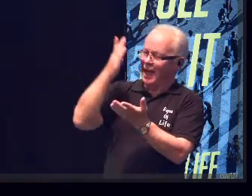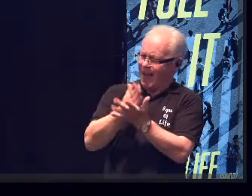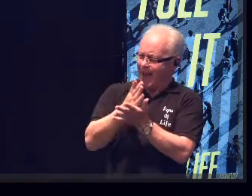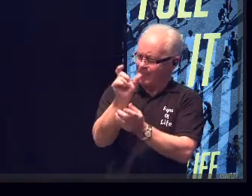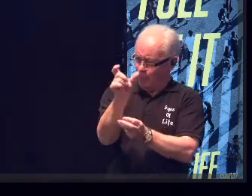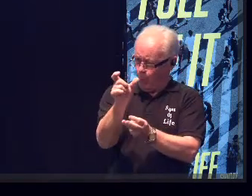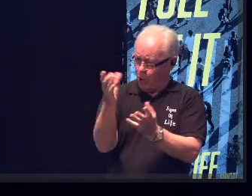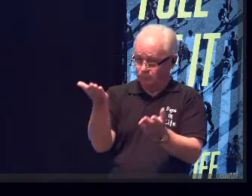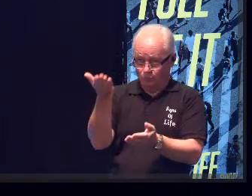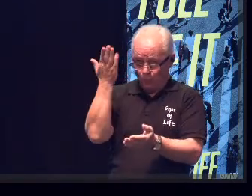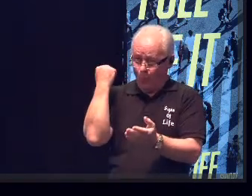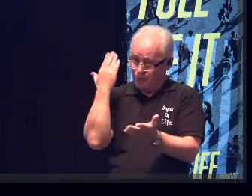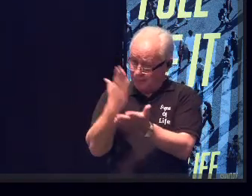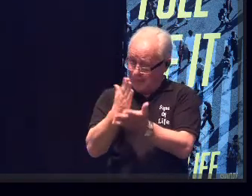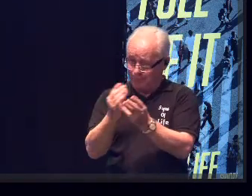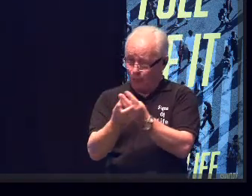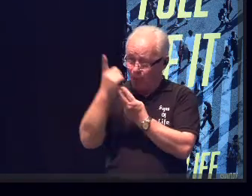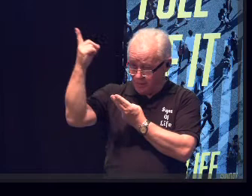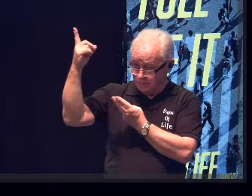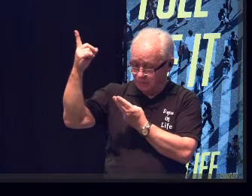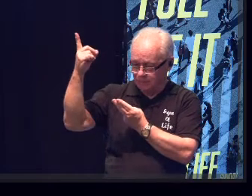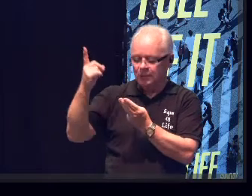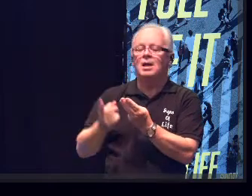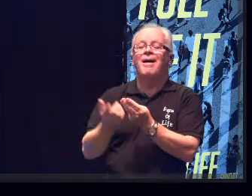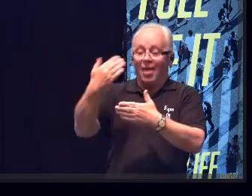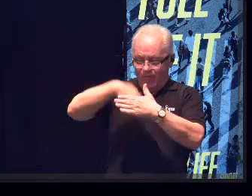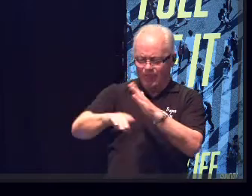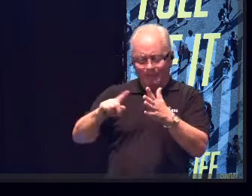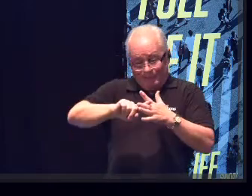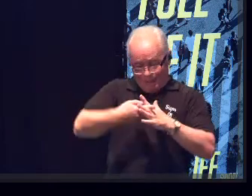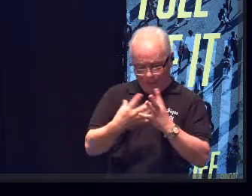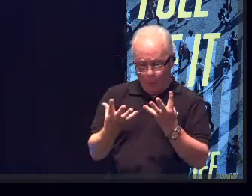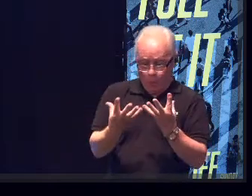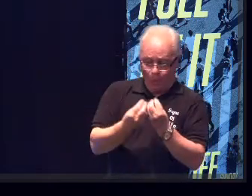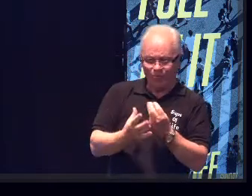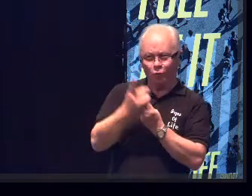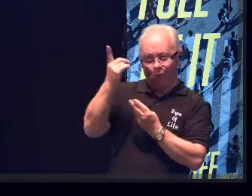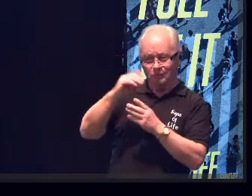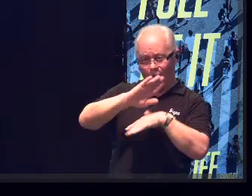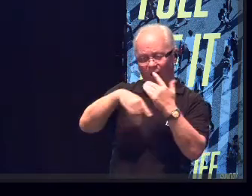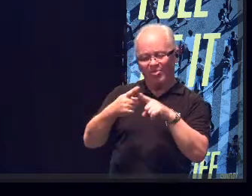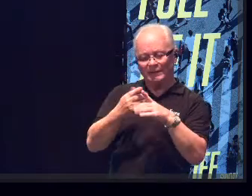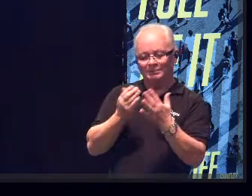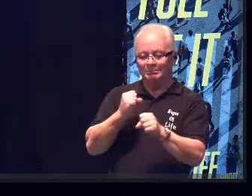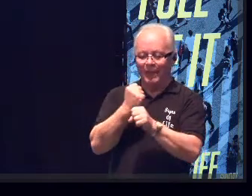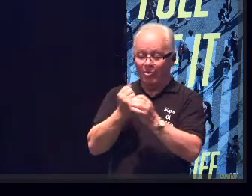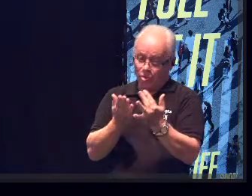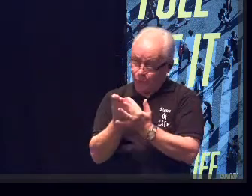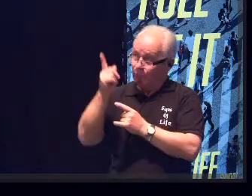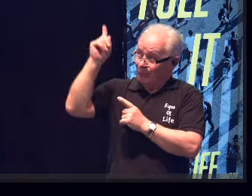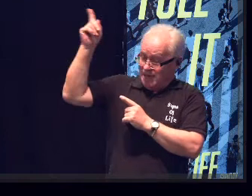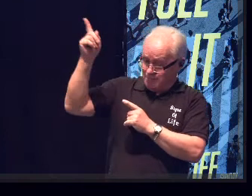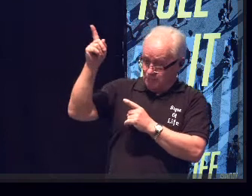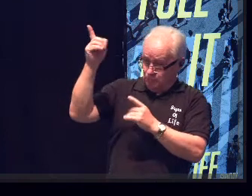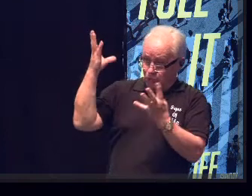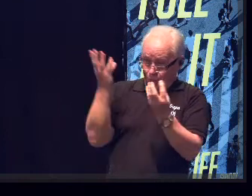God. He was in the beginning with God. All things were made through him, and without him nothing